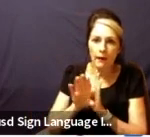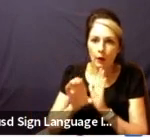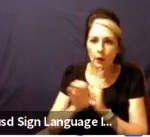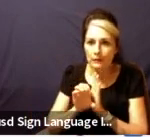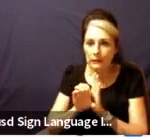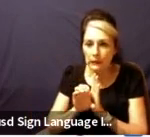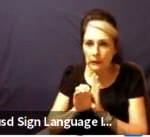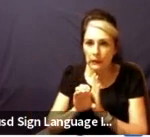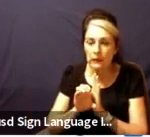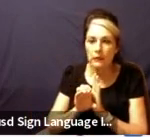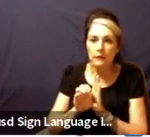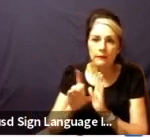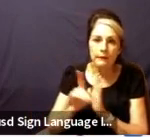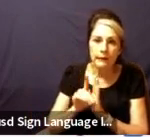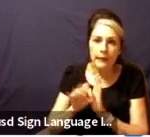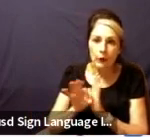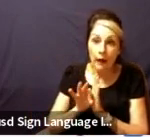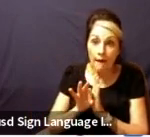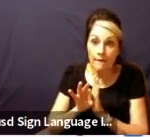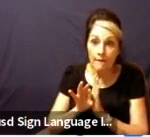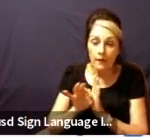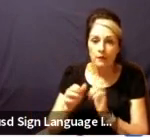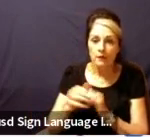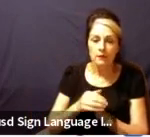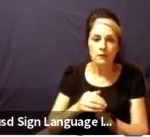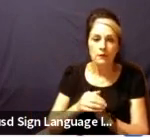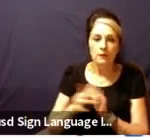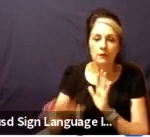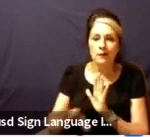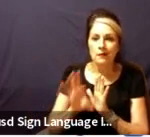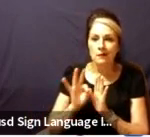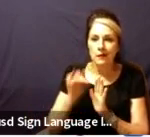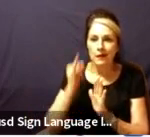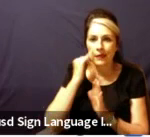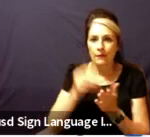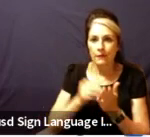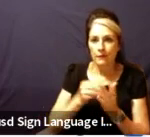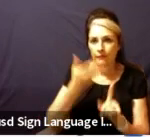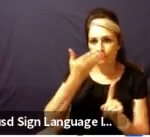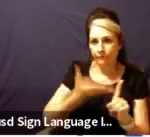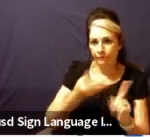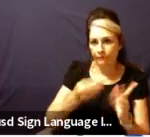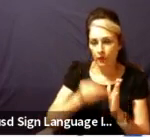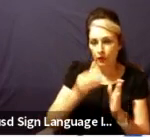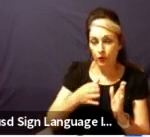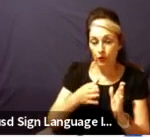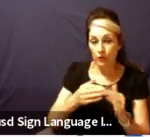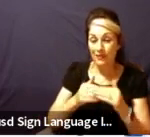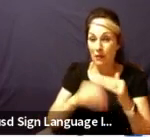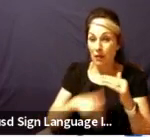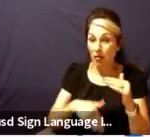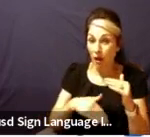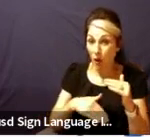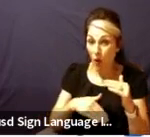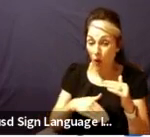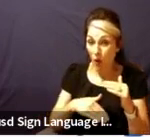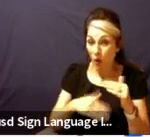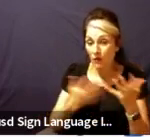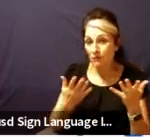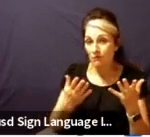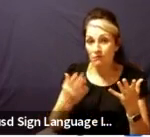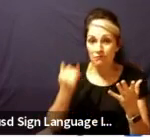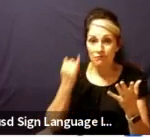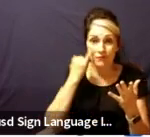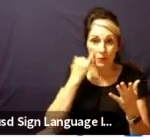C, a D or an F, and select if the student falls below, we'll say a